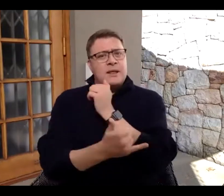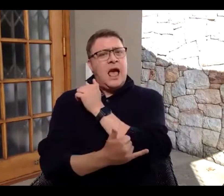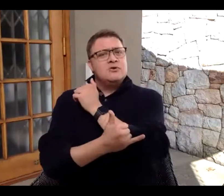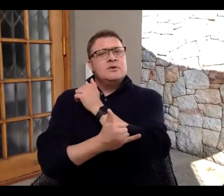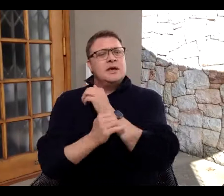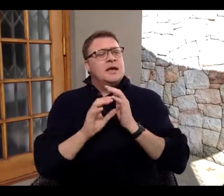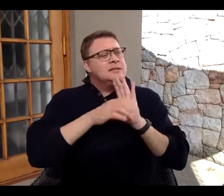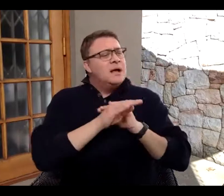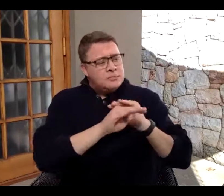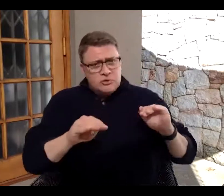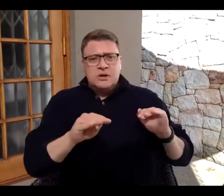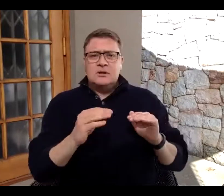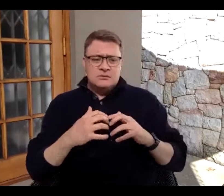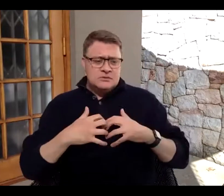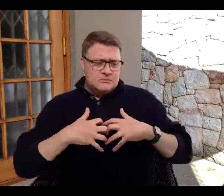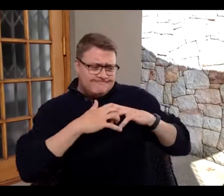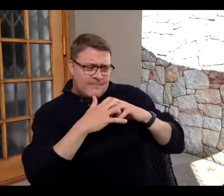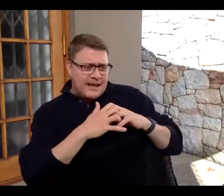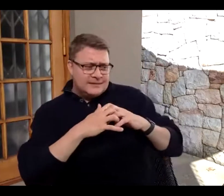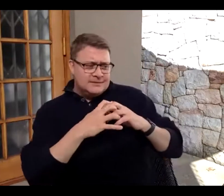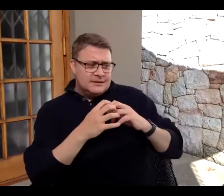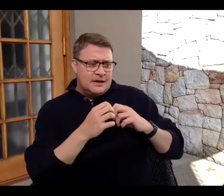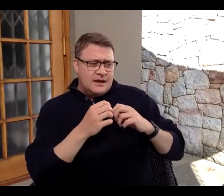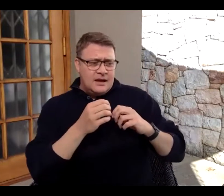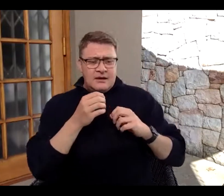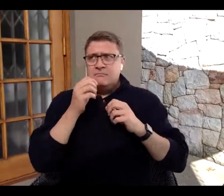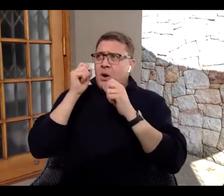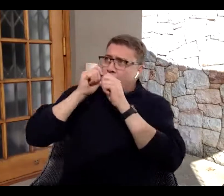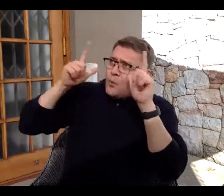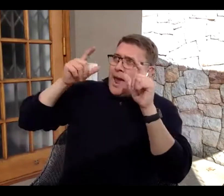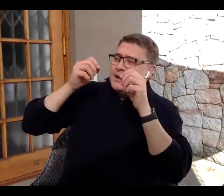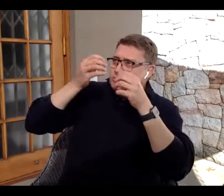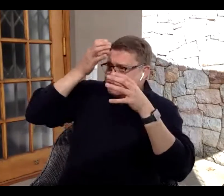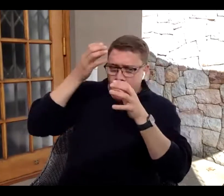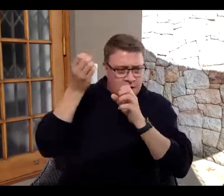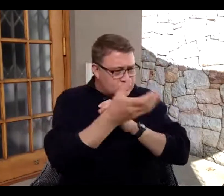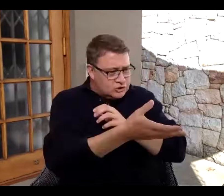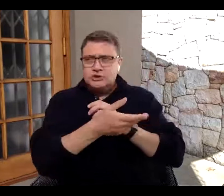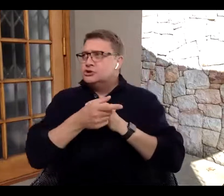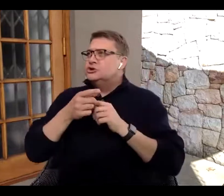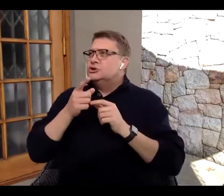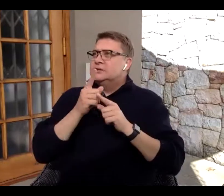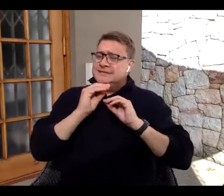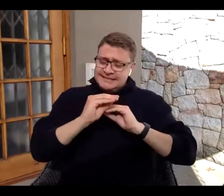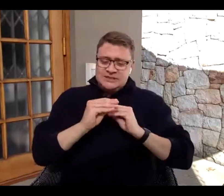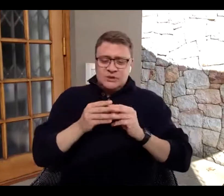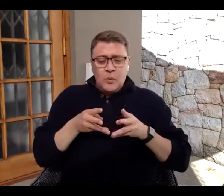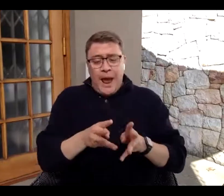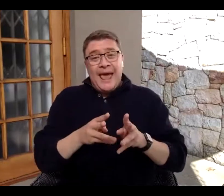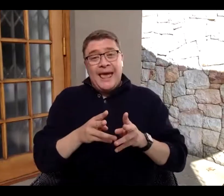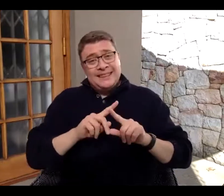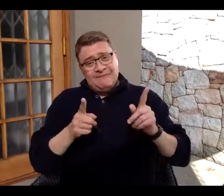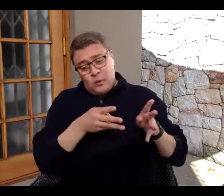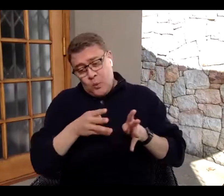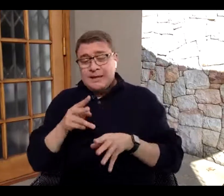create space for knowledge, awareness, and different ways of teaching as well, because I think that's also a big need. I